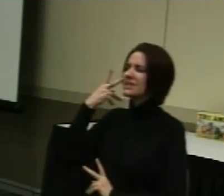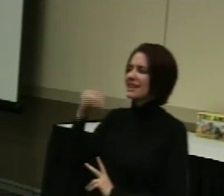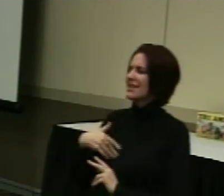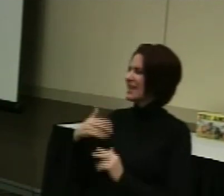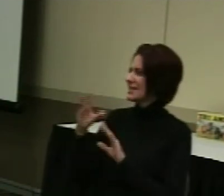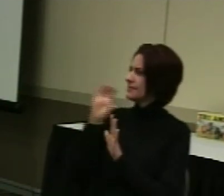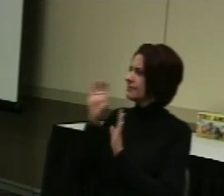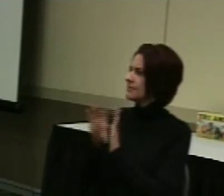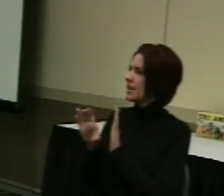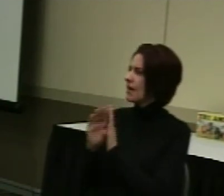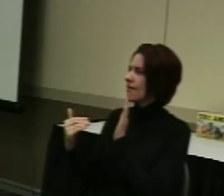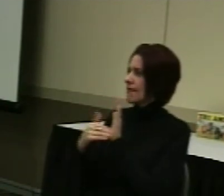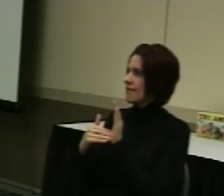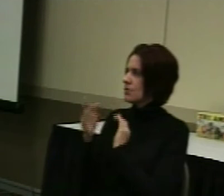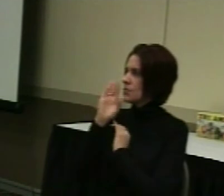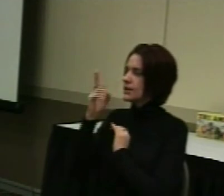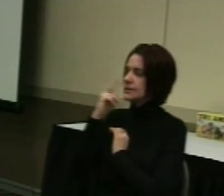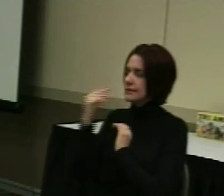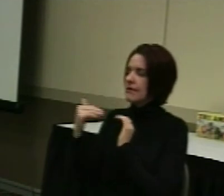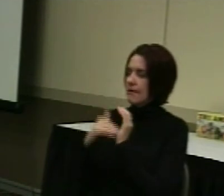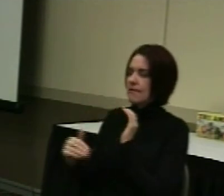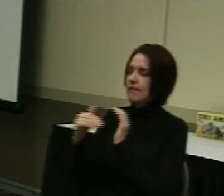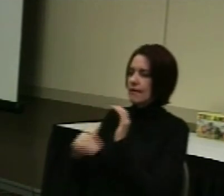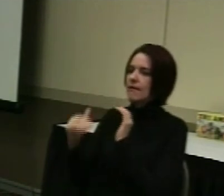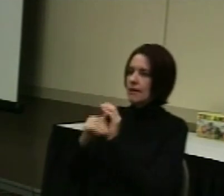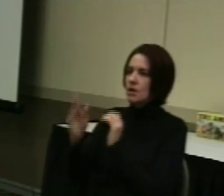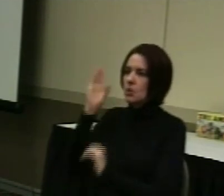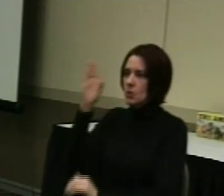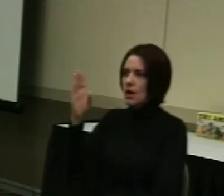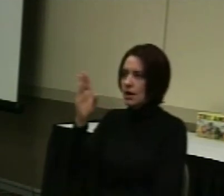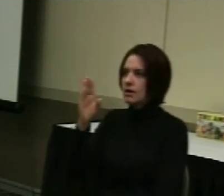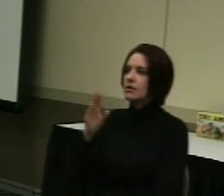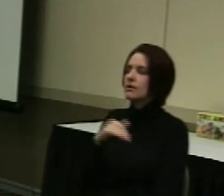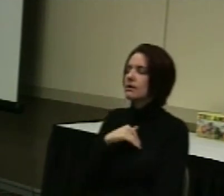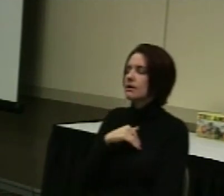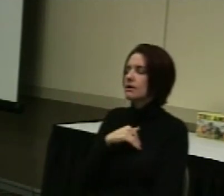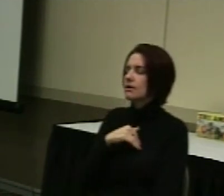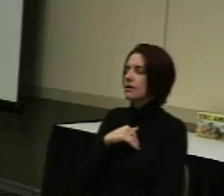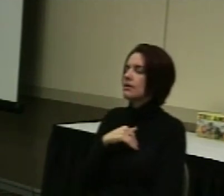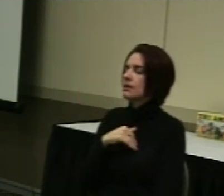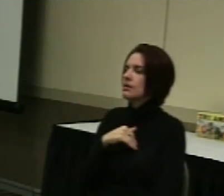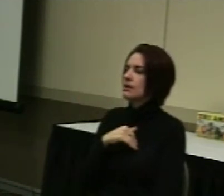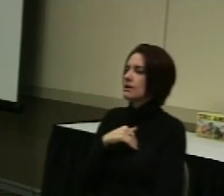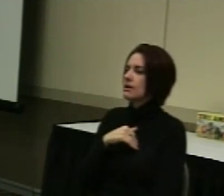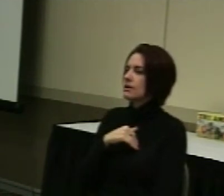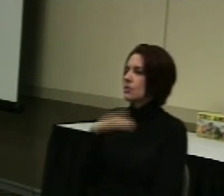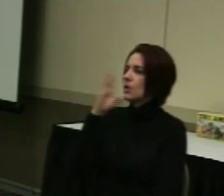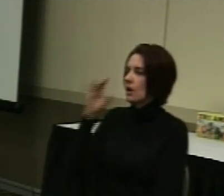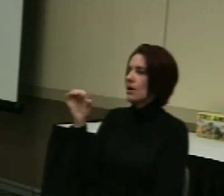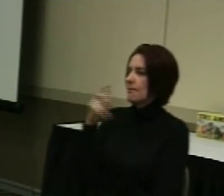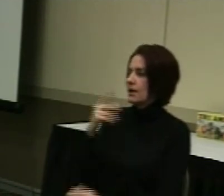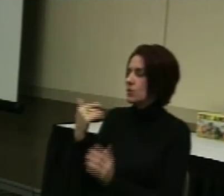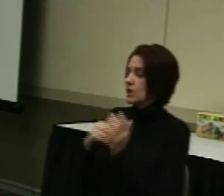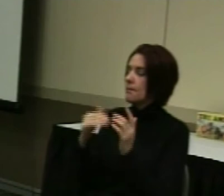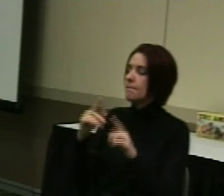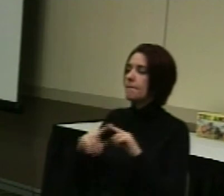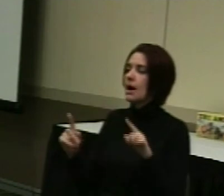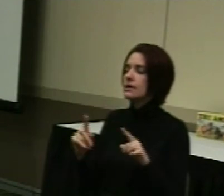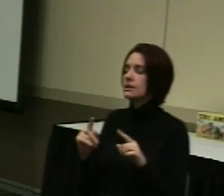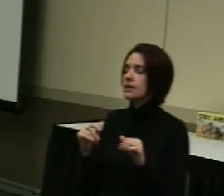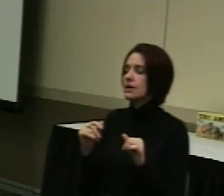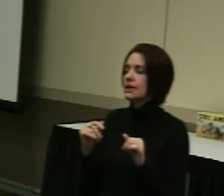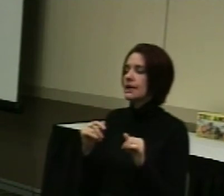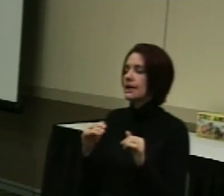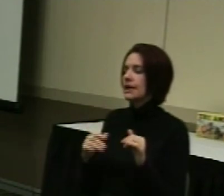by the way, because we're going to be getting at it again, and I will be repeating this one as we go along. But you